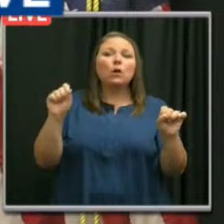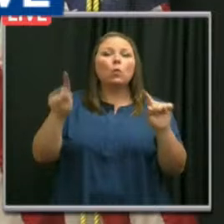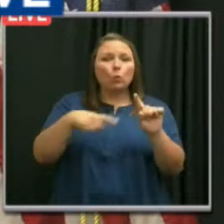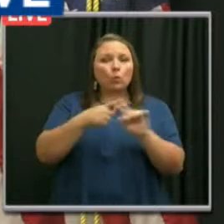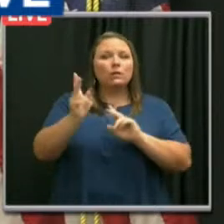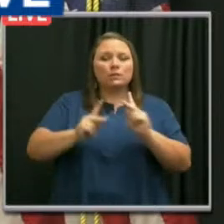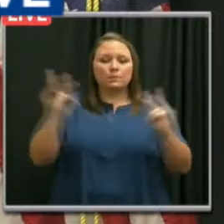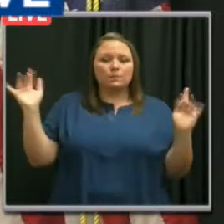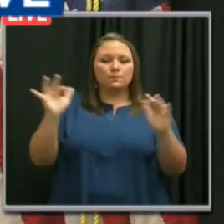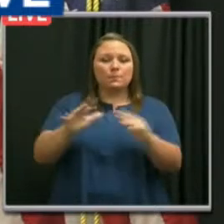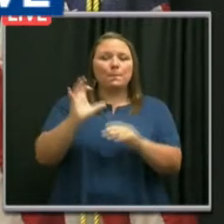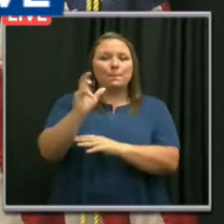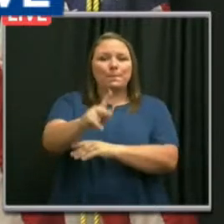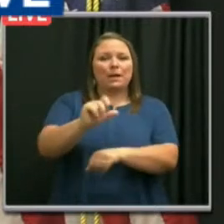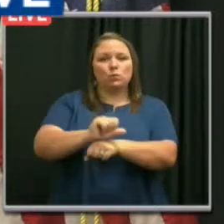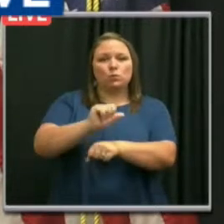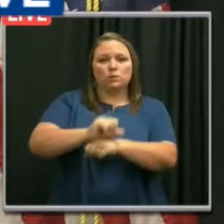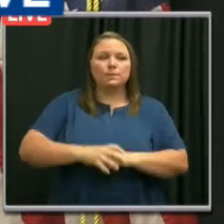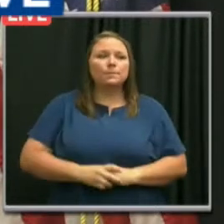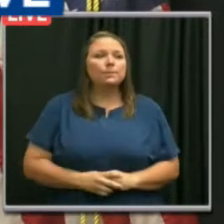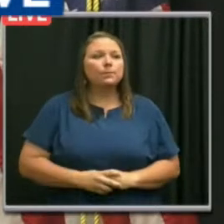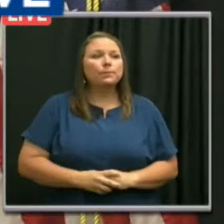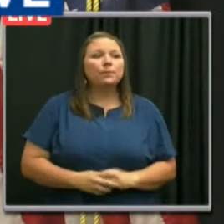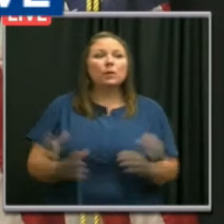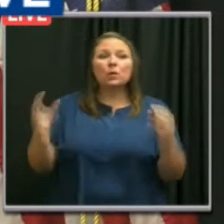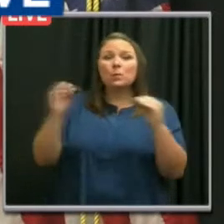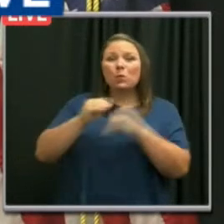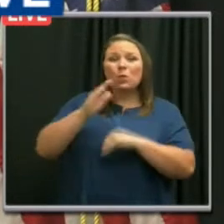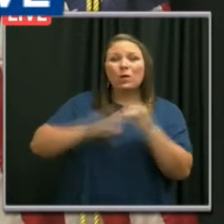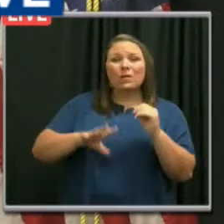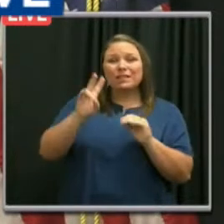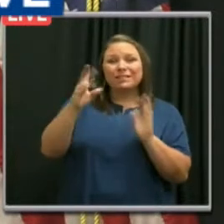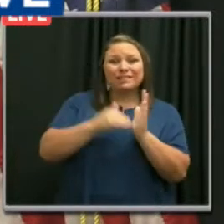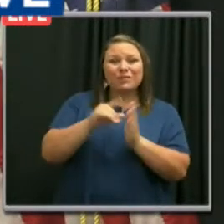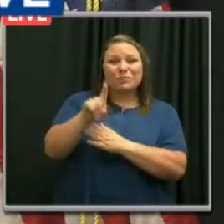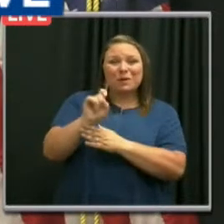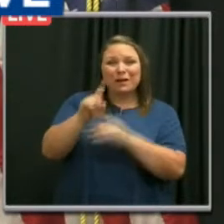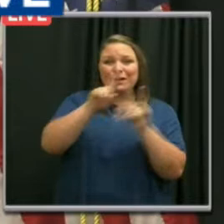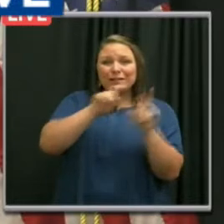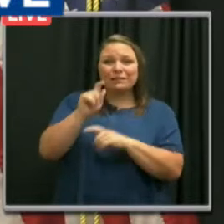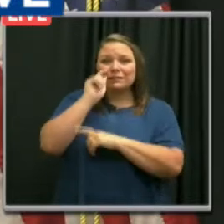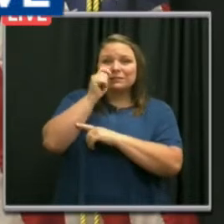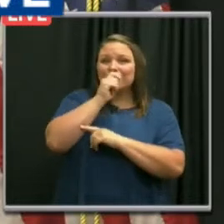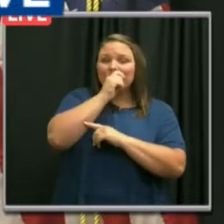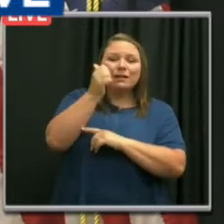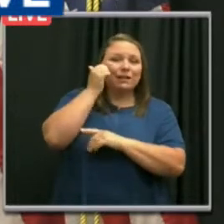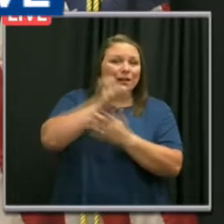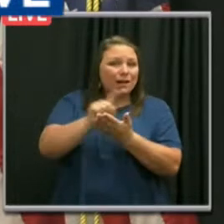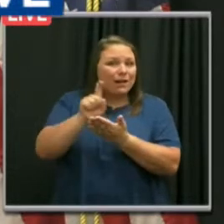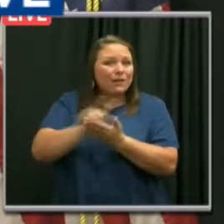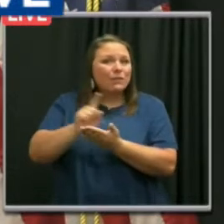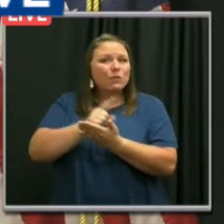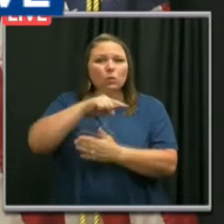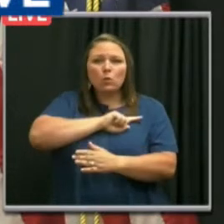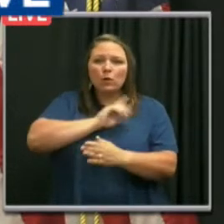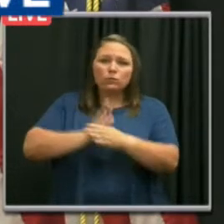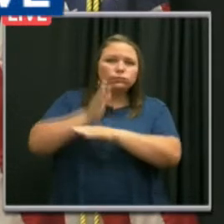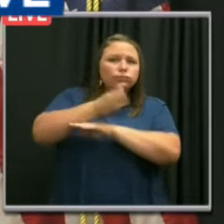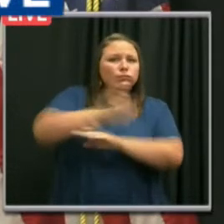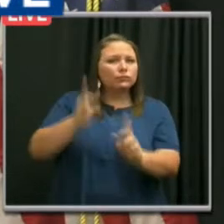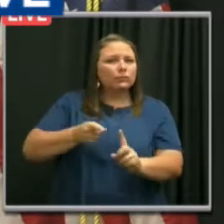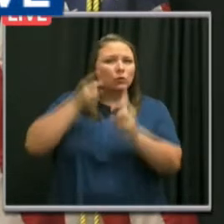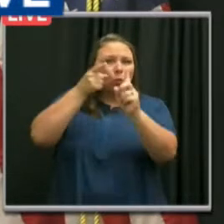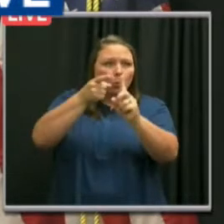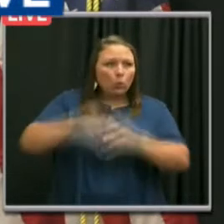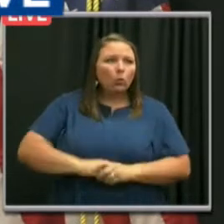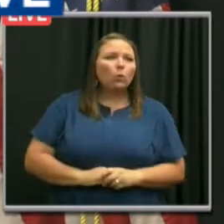to work. At more than 7,100 tests per week, we're well above our current test capacity goal. At the